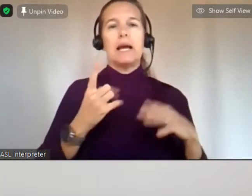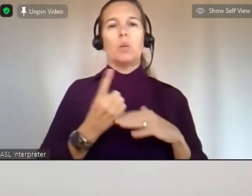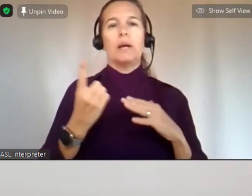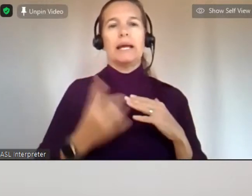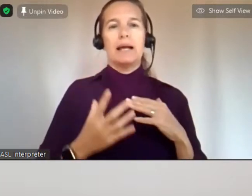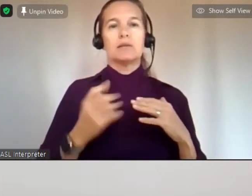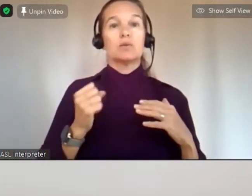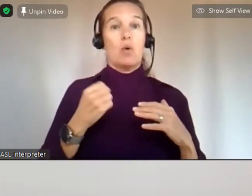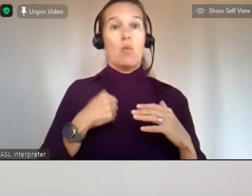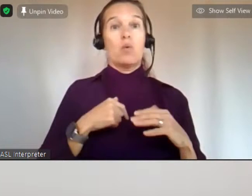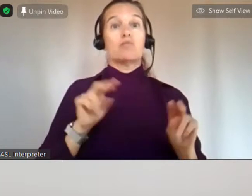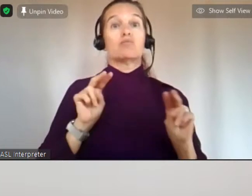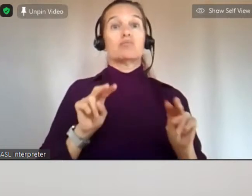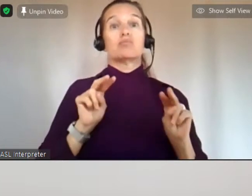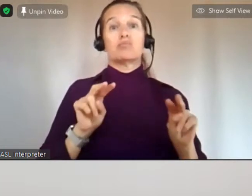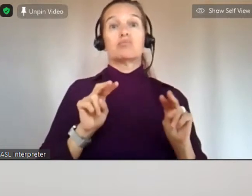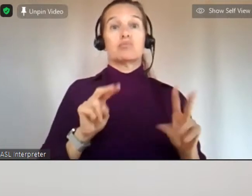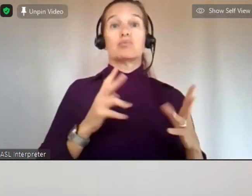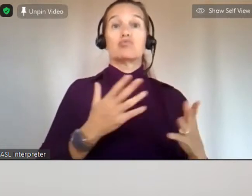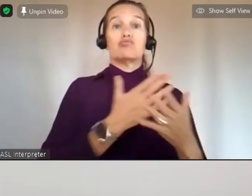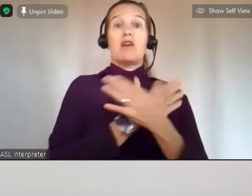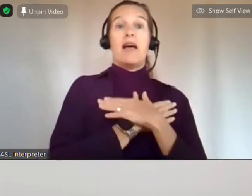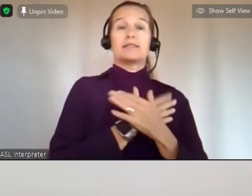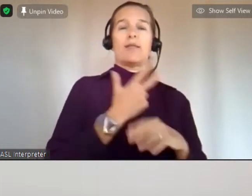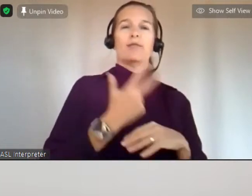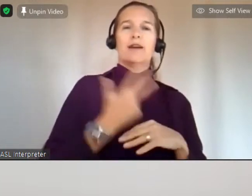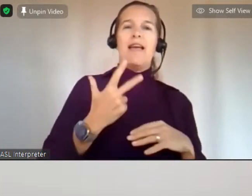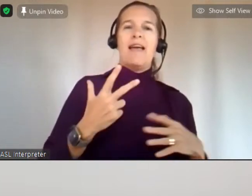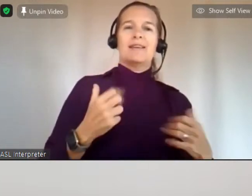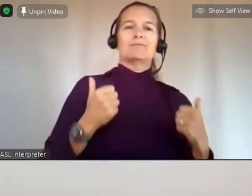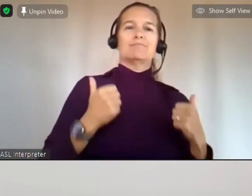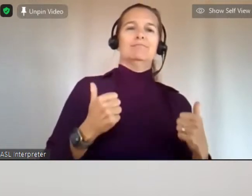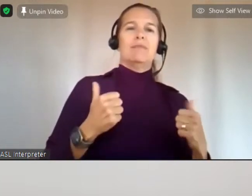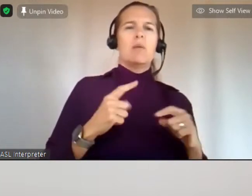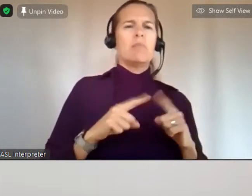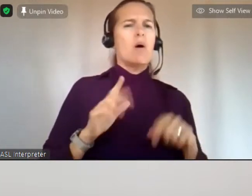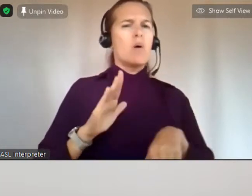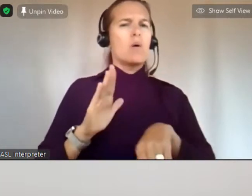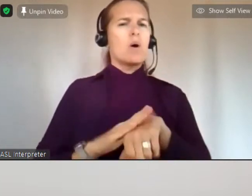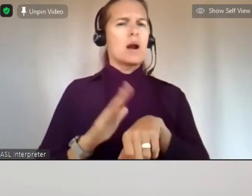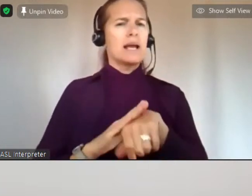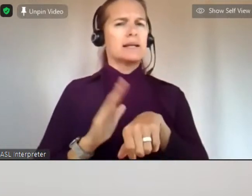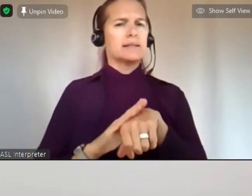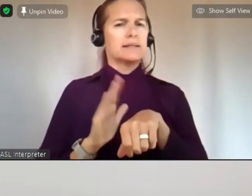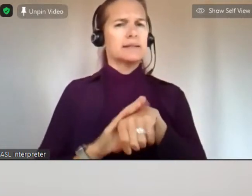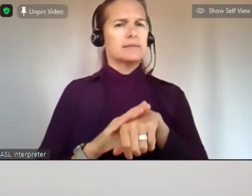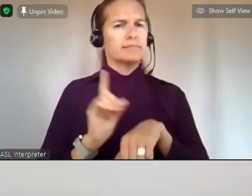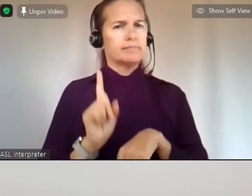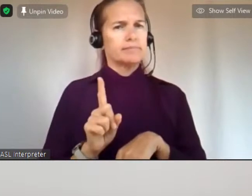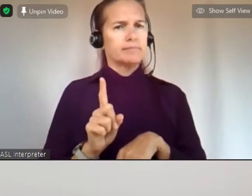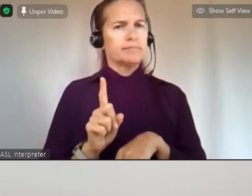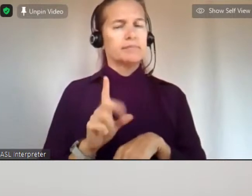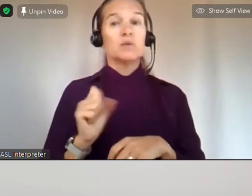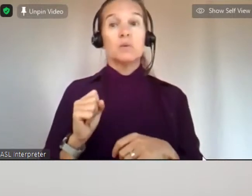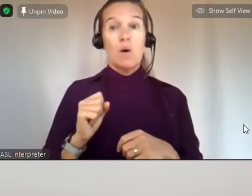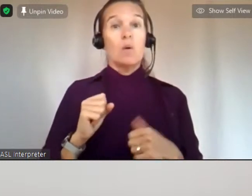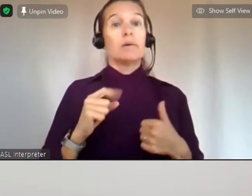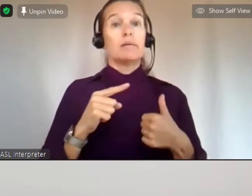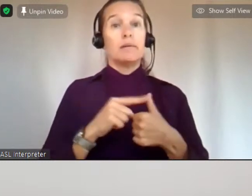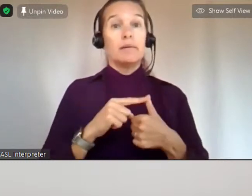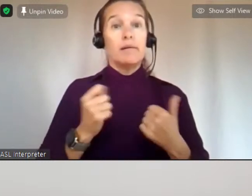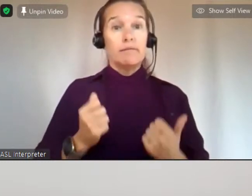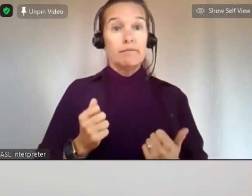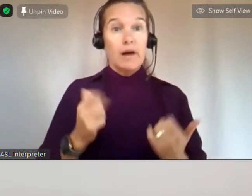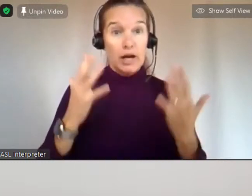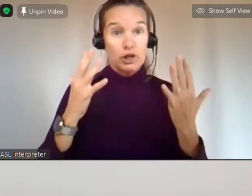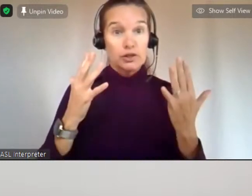are looking forward to some rest and relaxation, but there are some warnings. Now, first, I wanted to just get back to the fact that there have been fires.